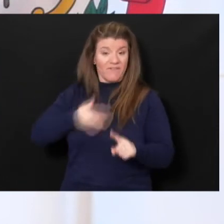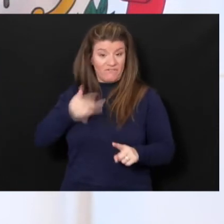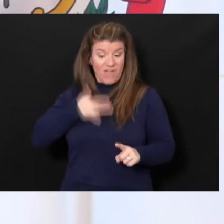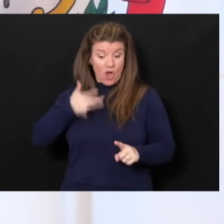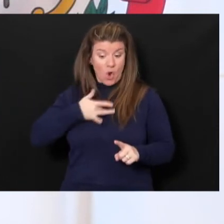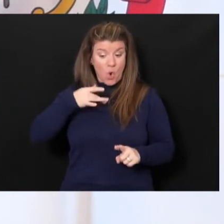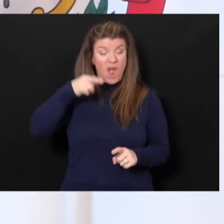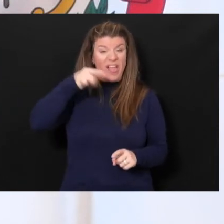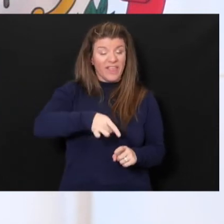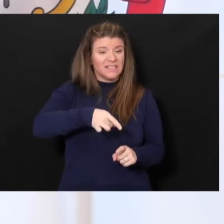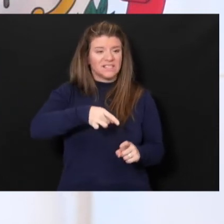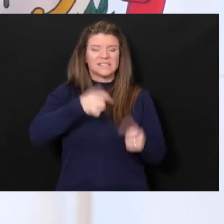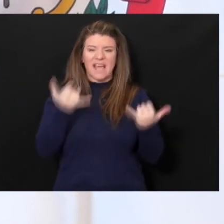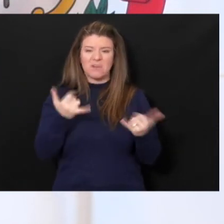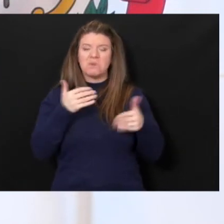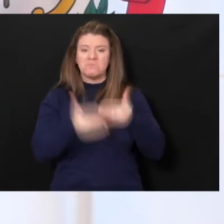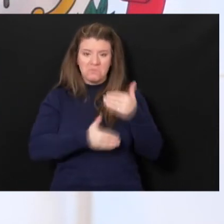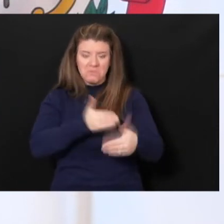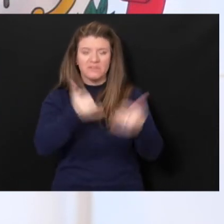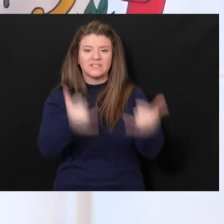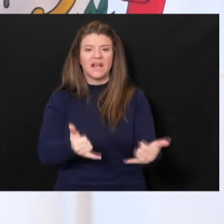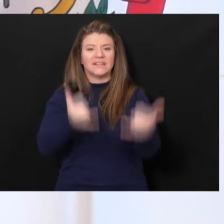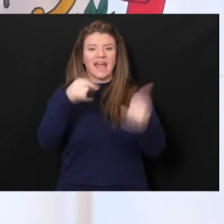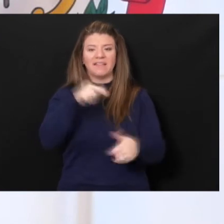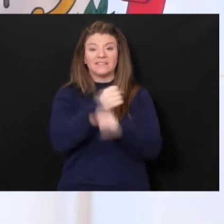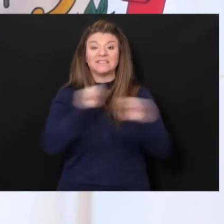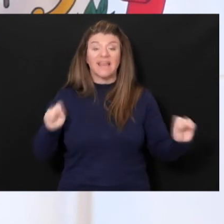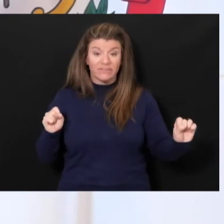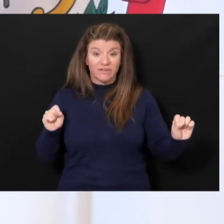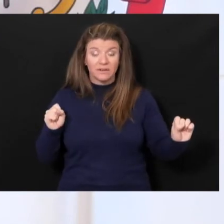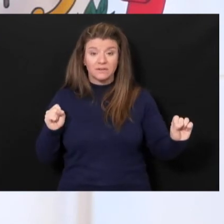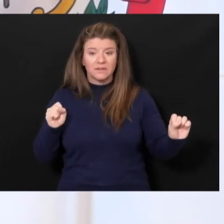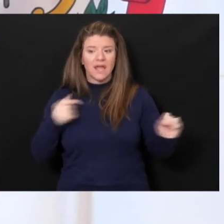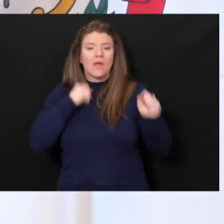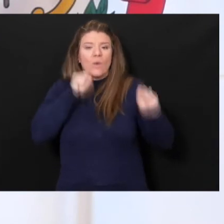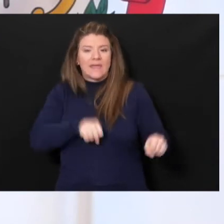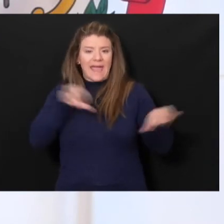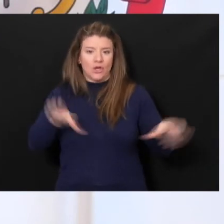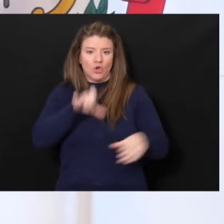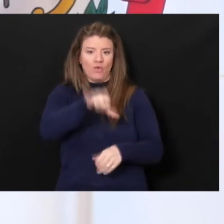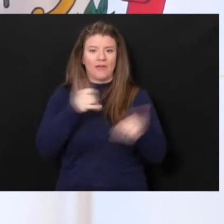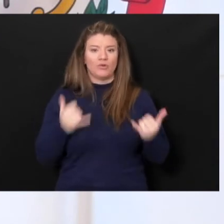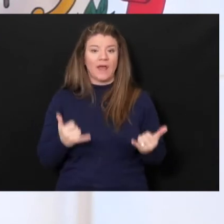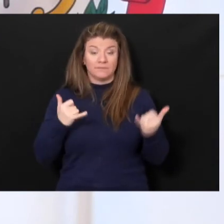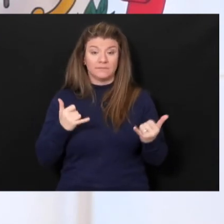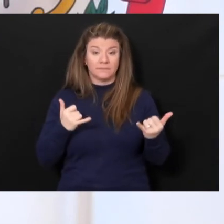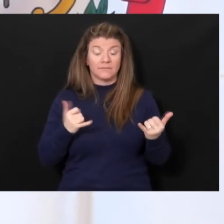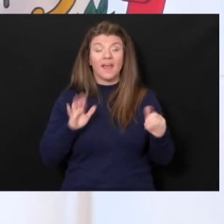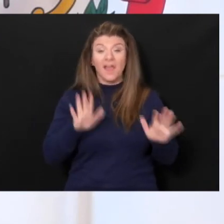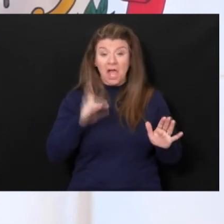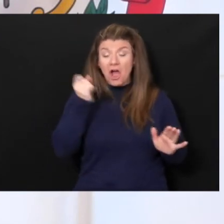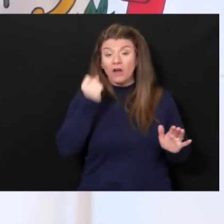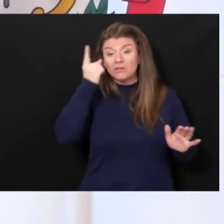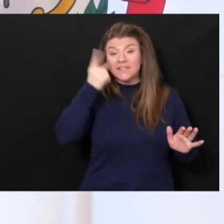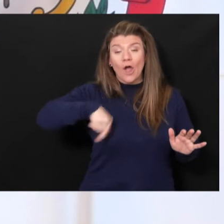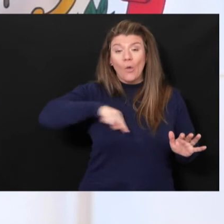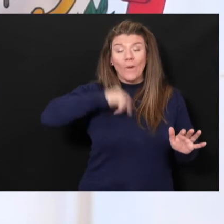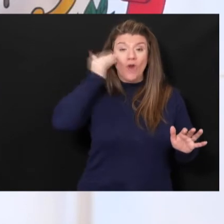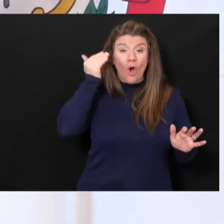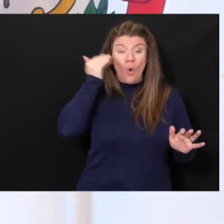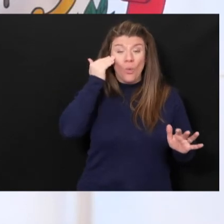this is the way to move today, and this is safe, and this is what we can do today. The bottom line, everybody knows, we have